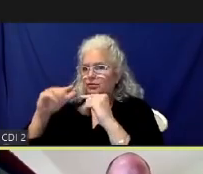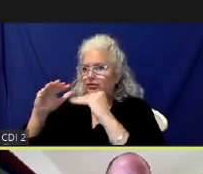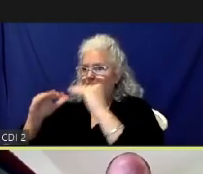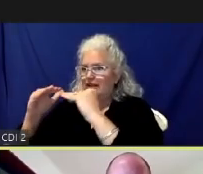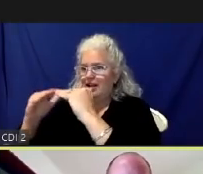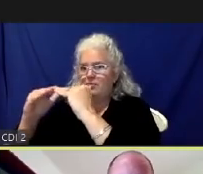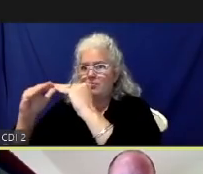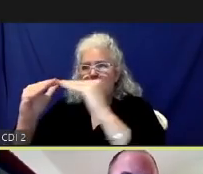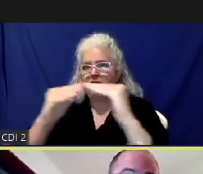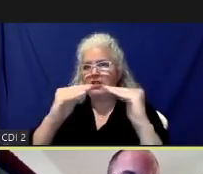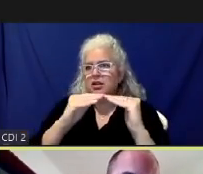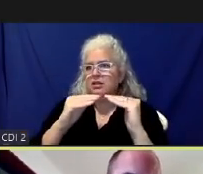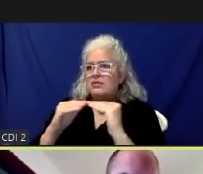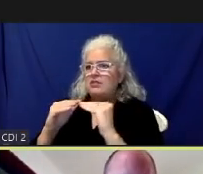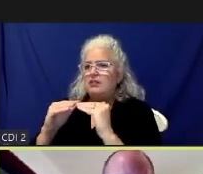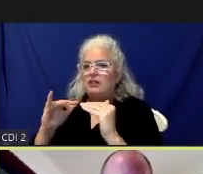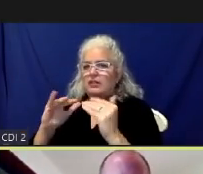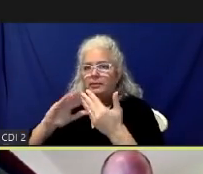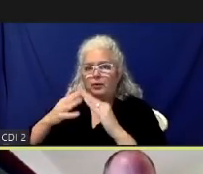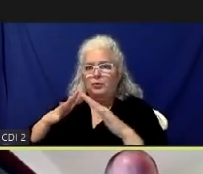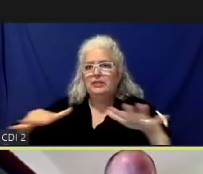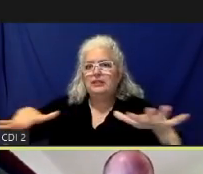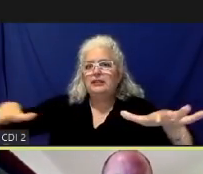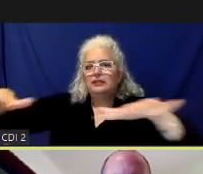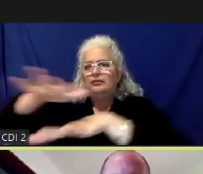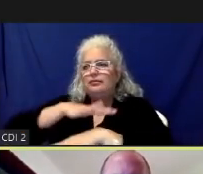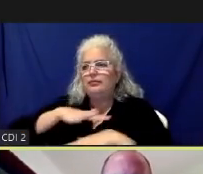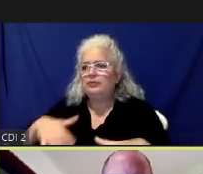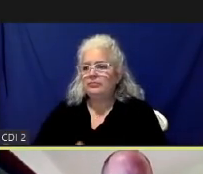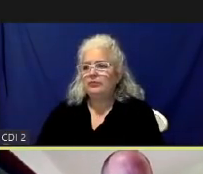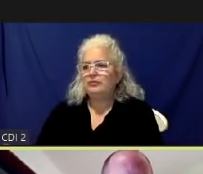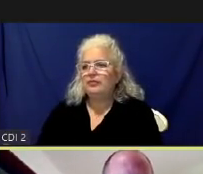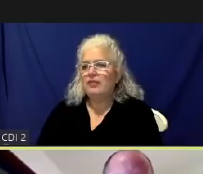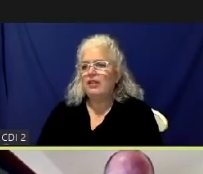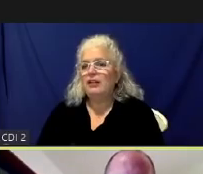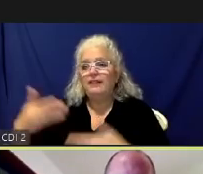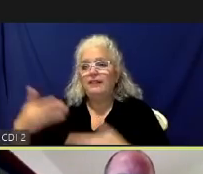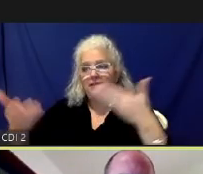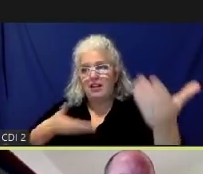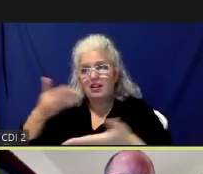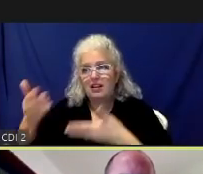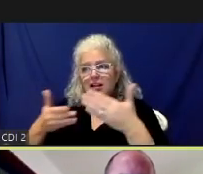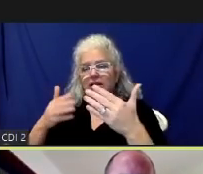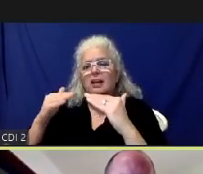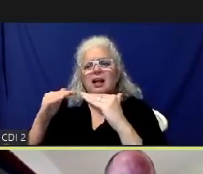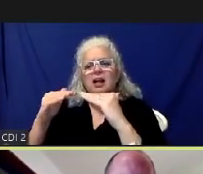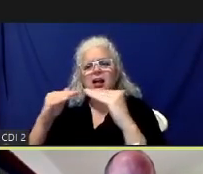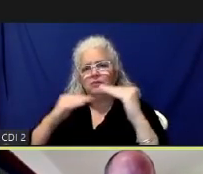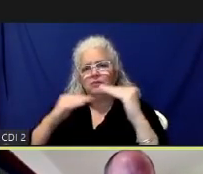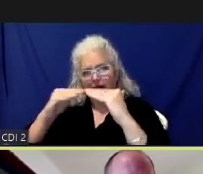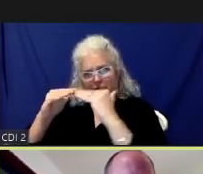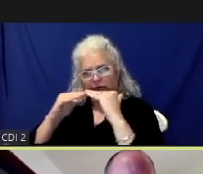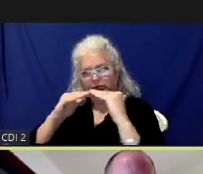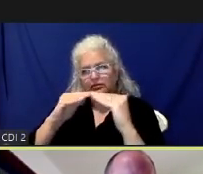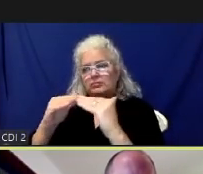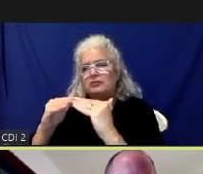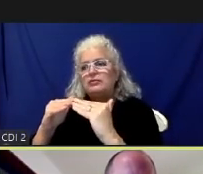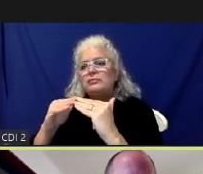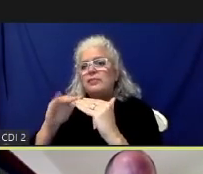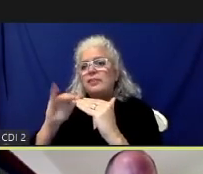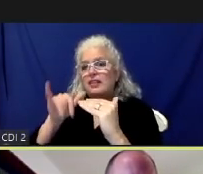serviced in the most equitable, feasible, and responsible way. So our second pod